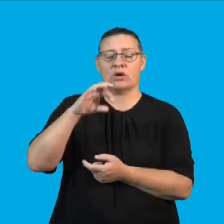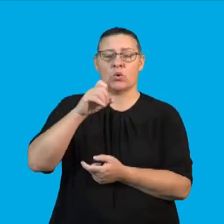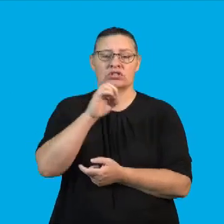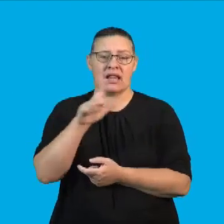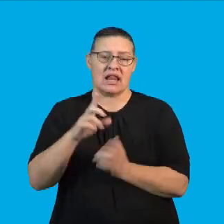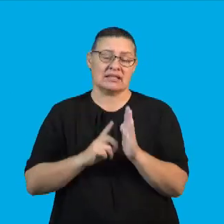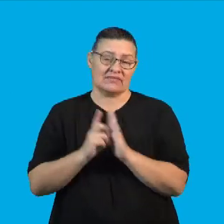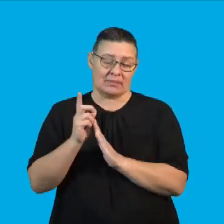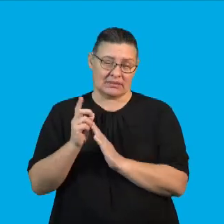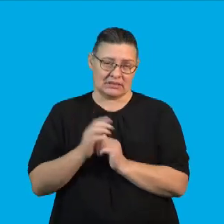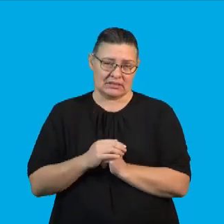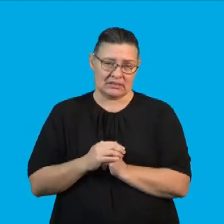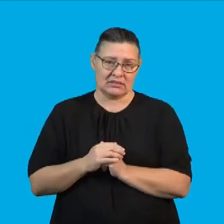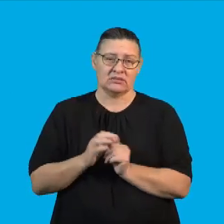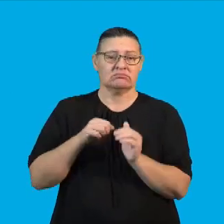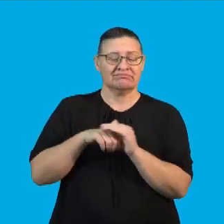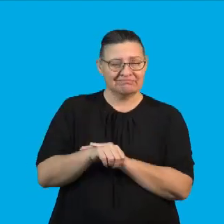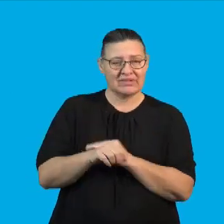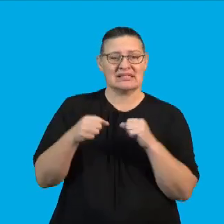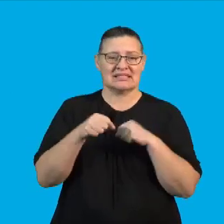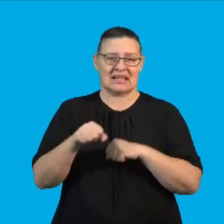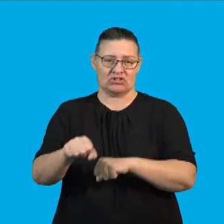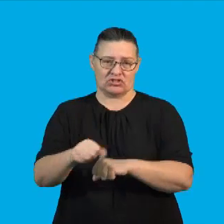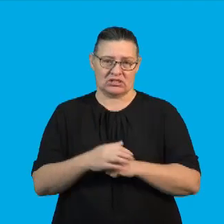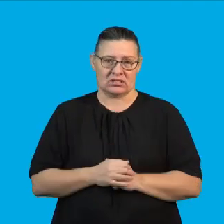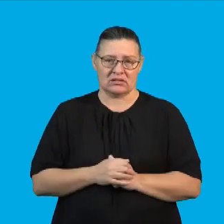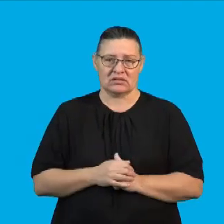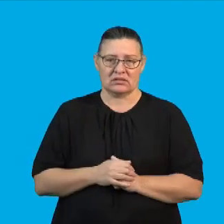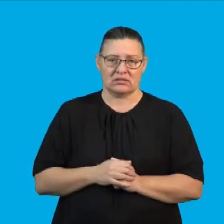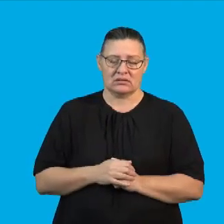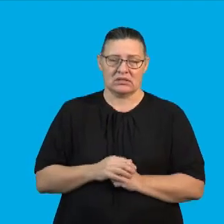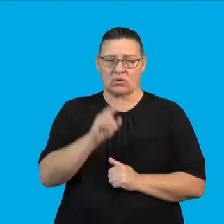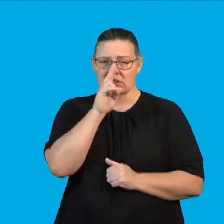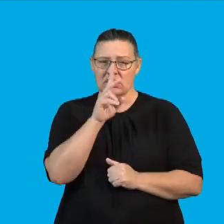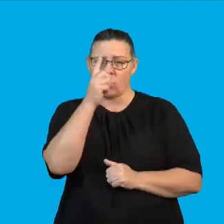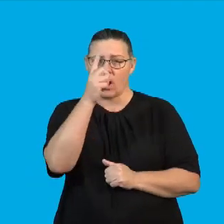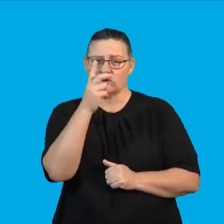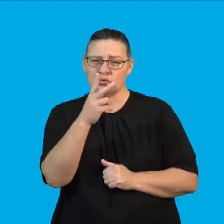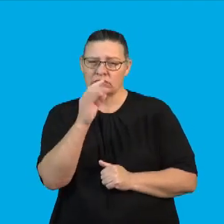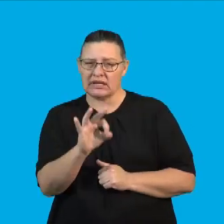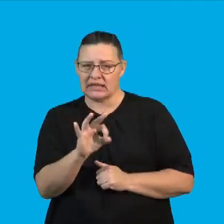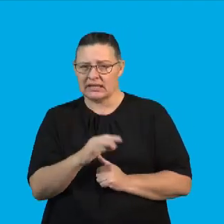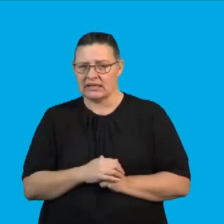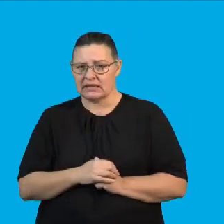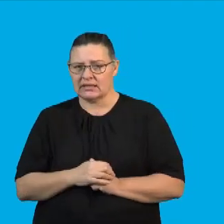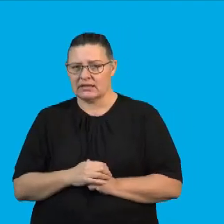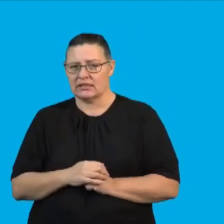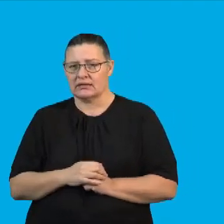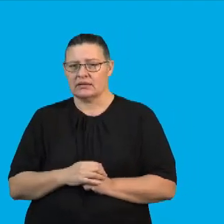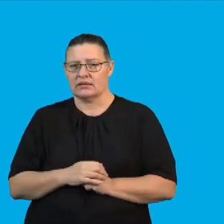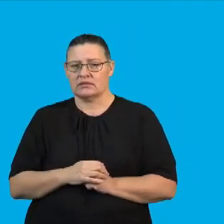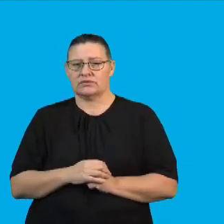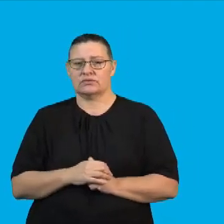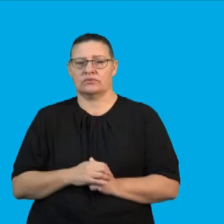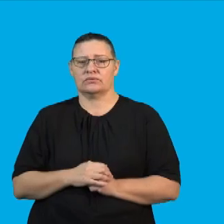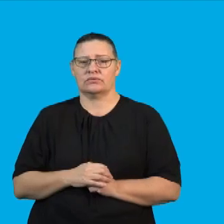a precocial development reproductive strategy? So you're checking 1, 2,